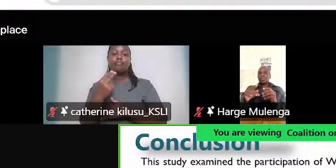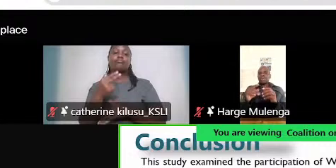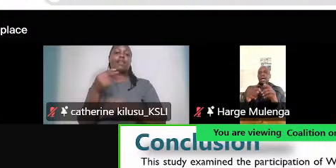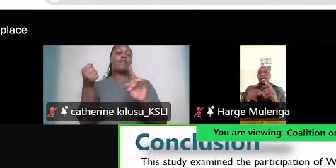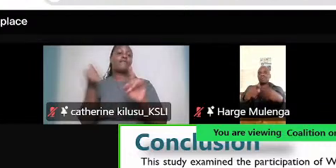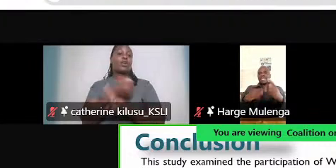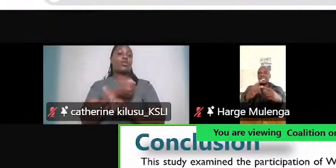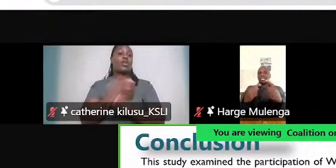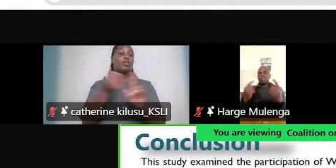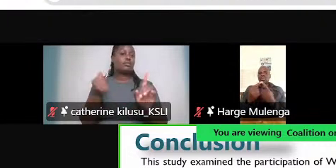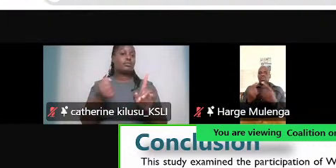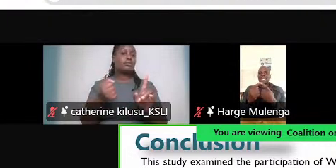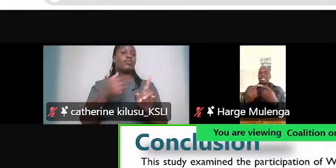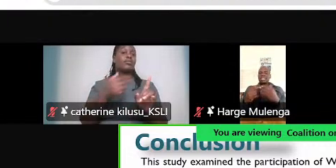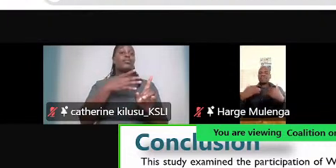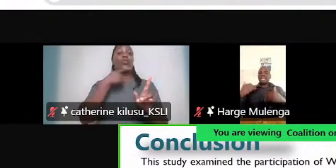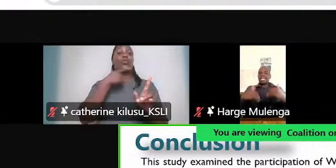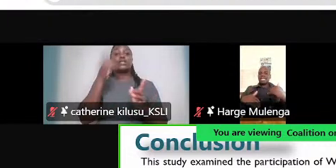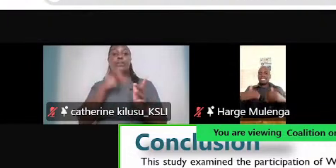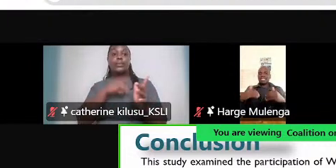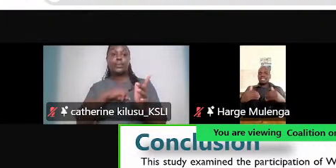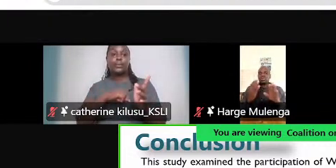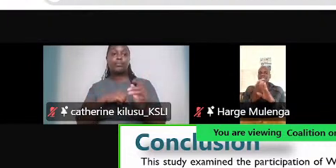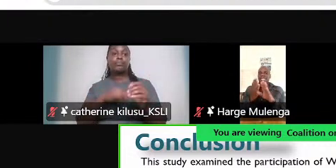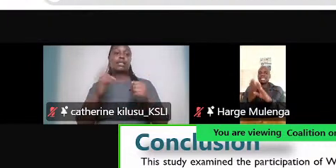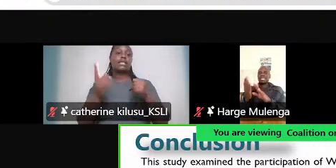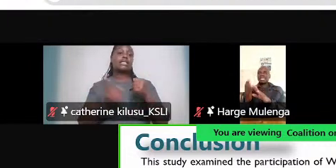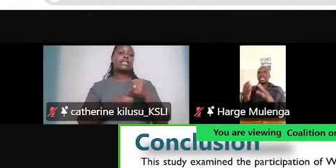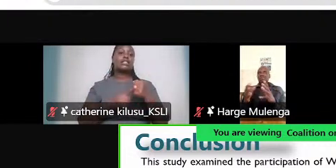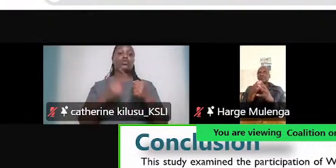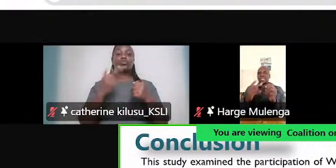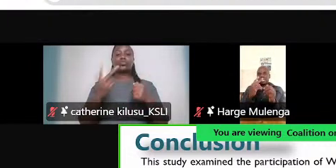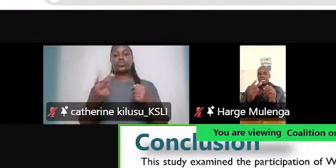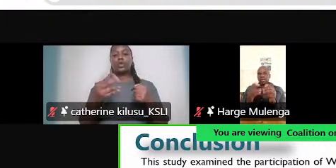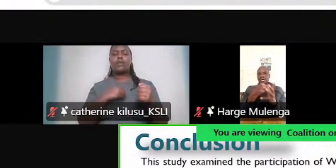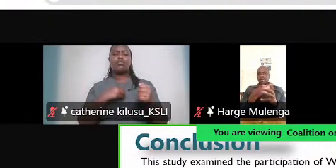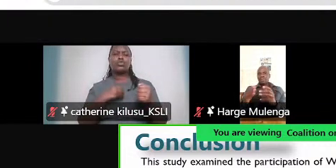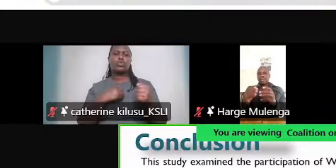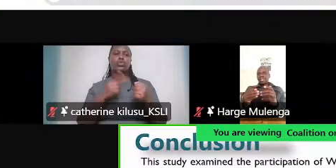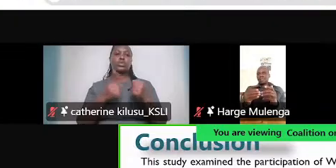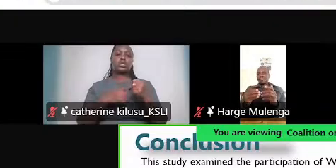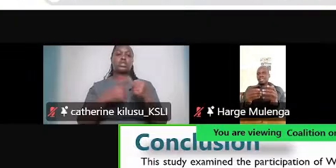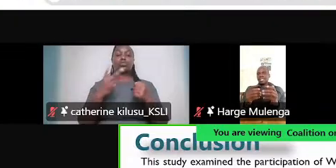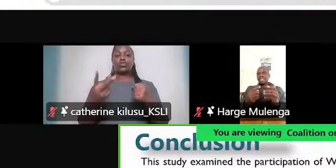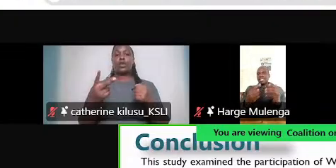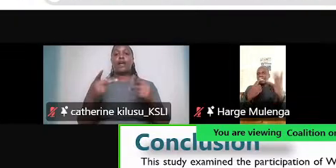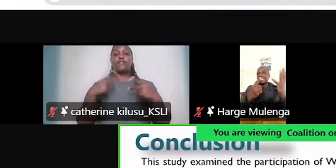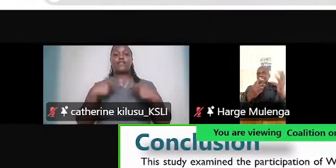Like we have said, 48, 62, emotional 62, physical 48,